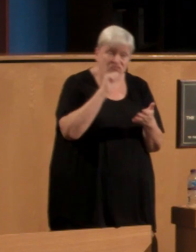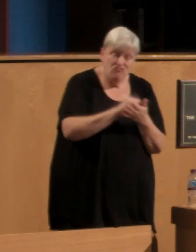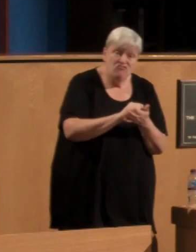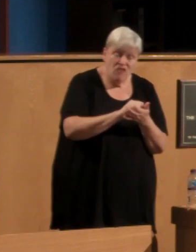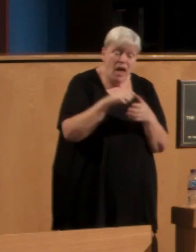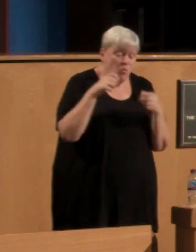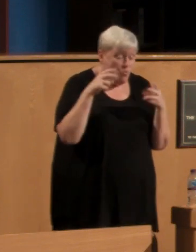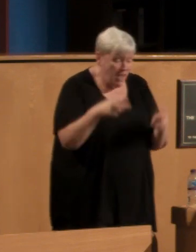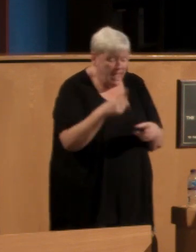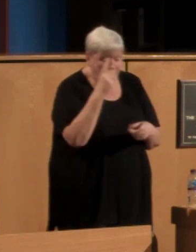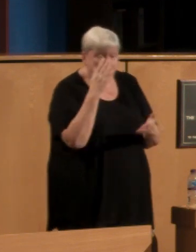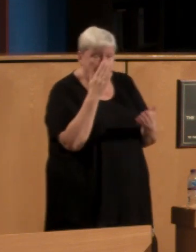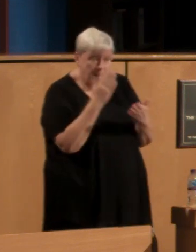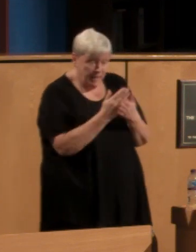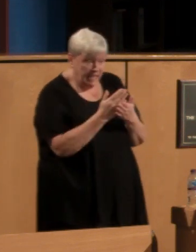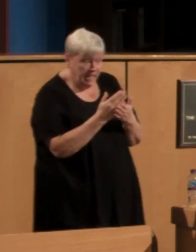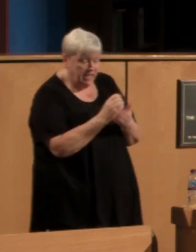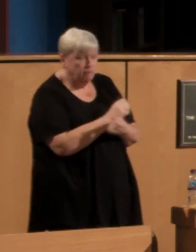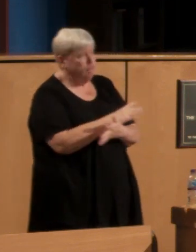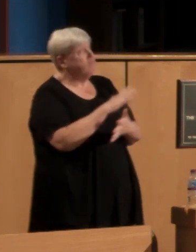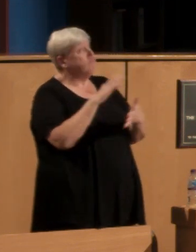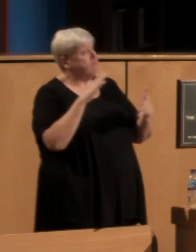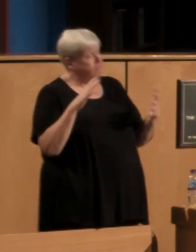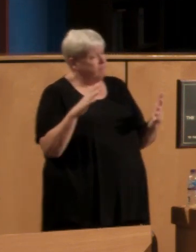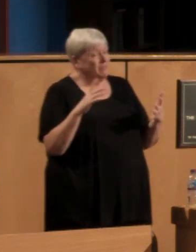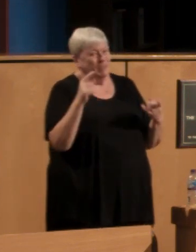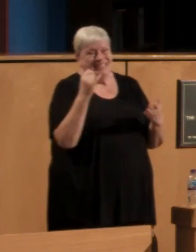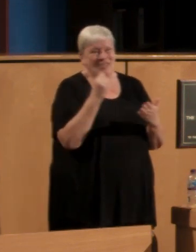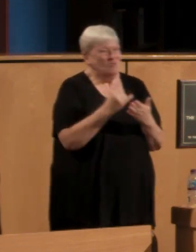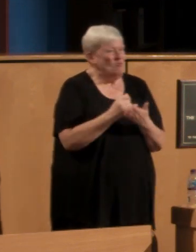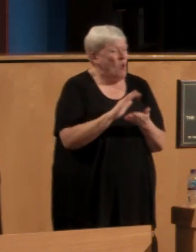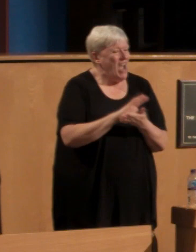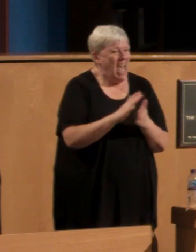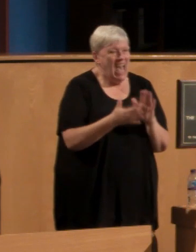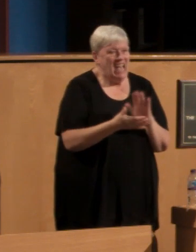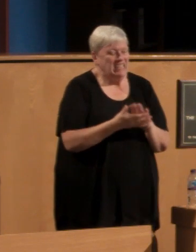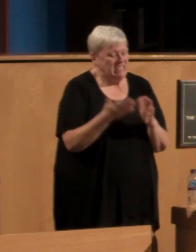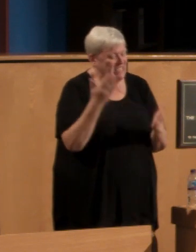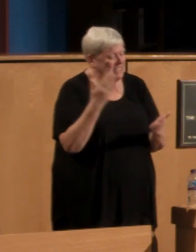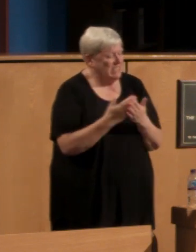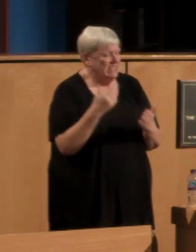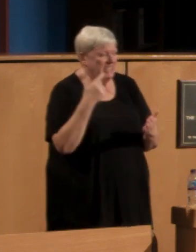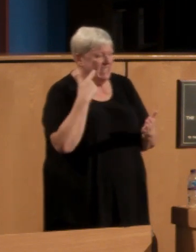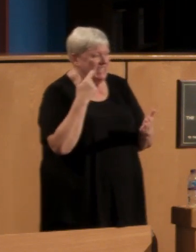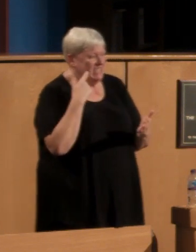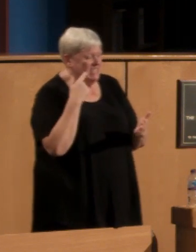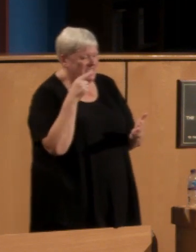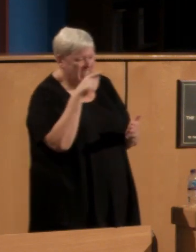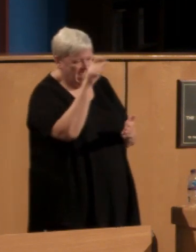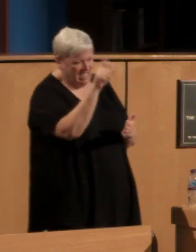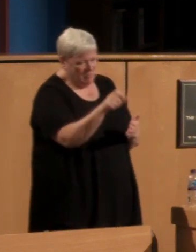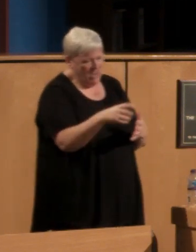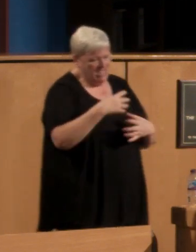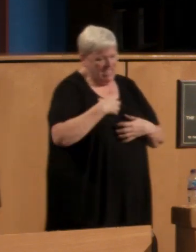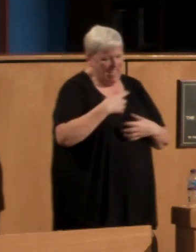that can be almost liberatory, but in the wrong hands, it's very easy to be like, this person is